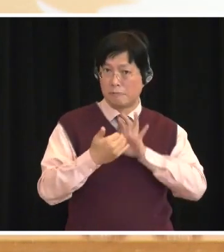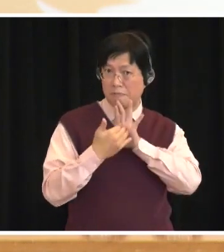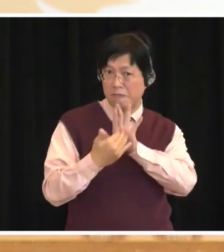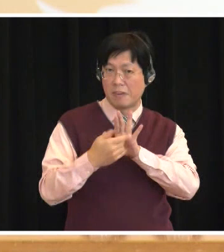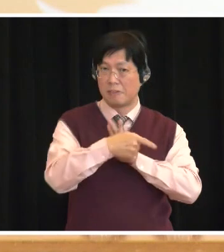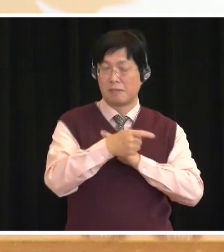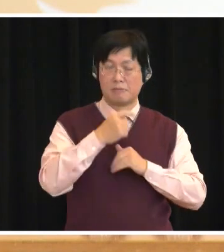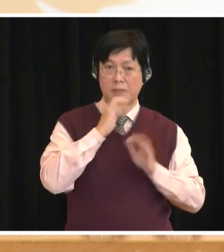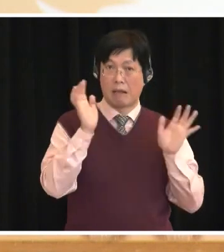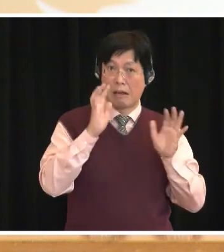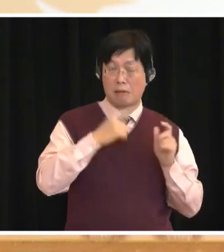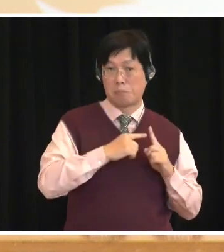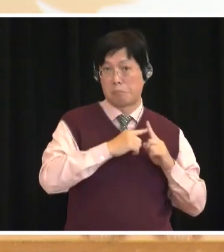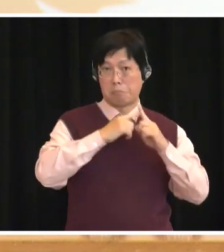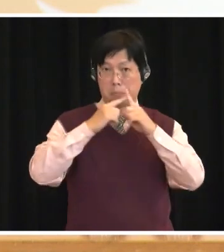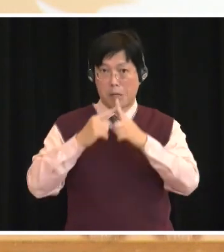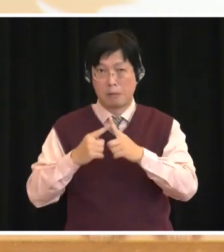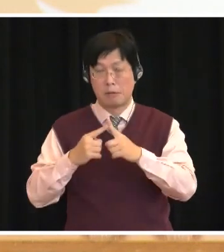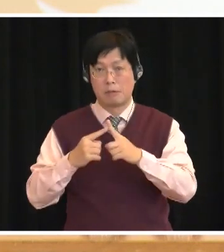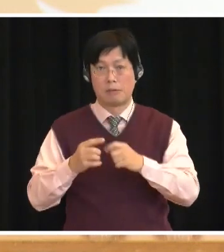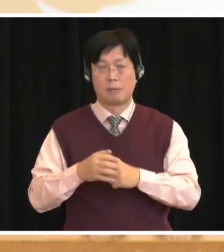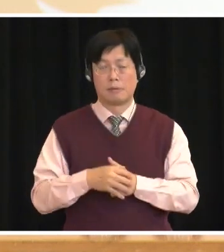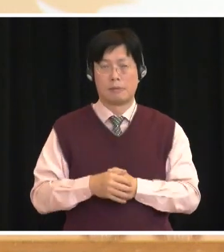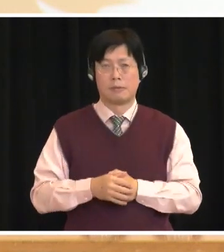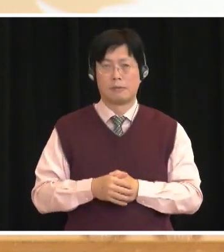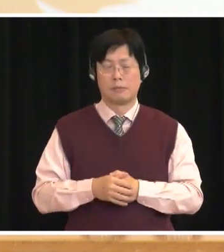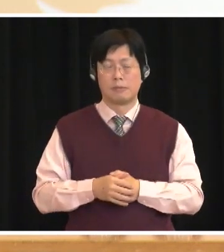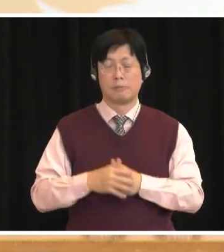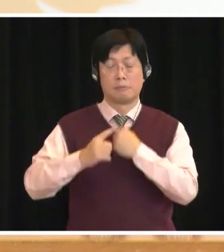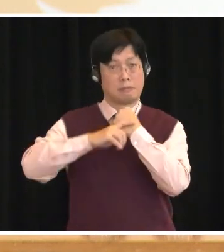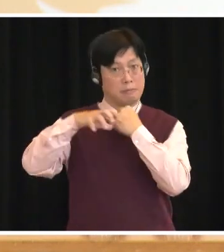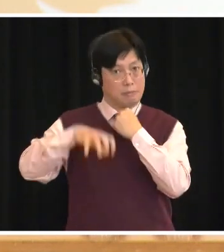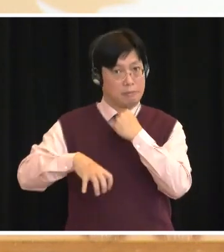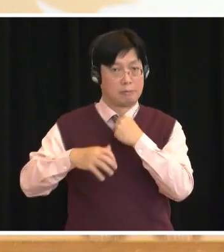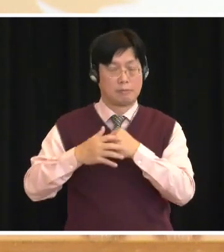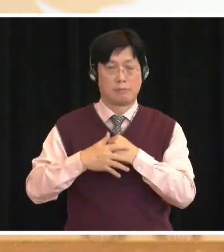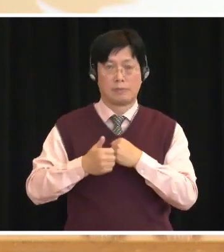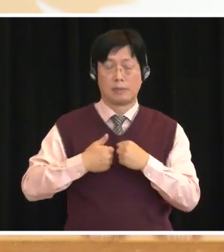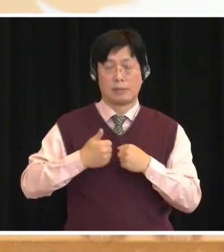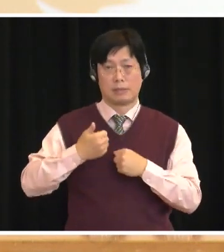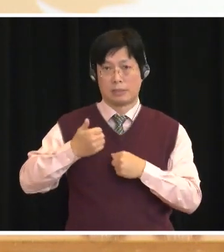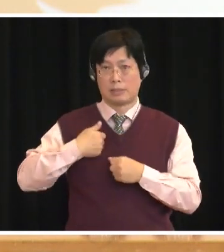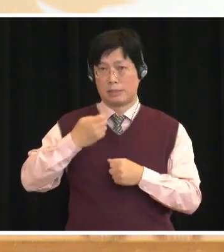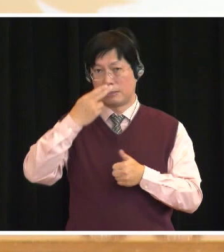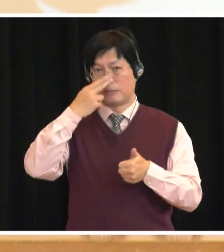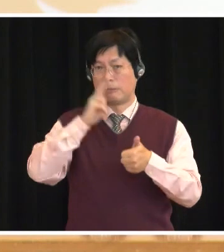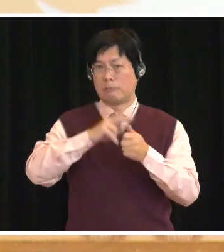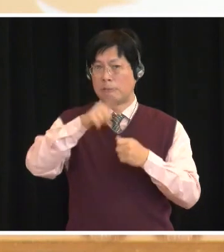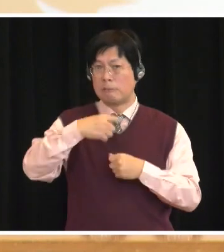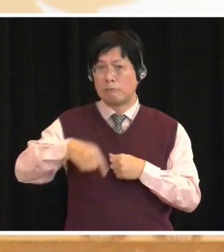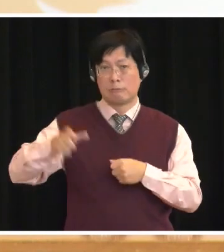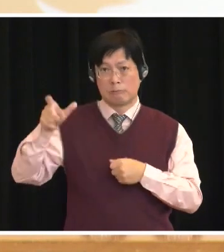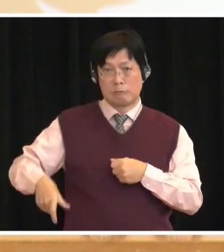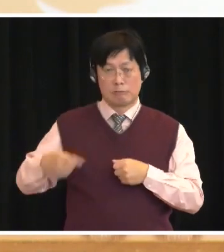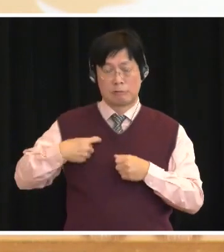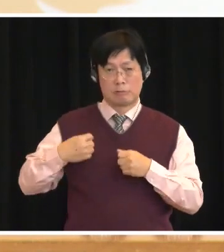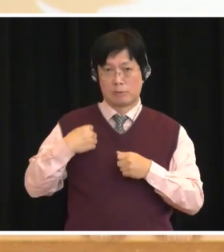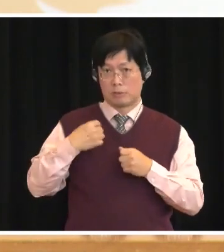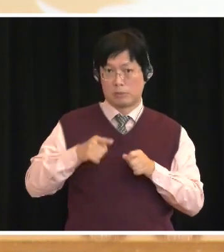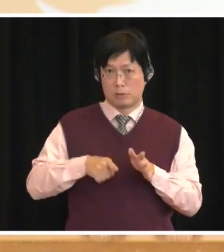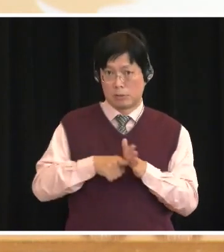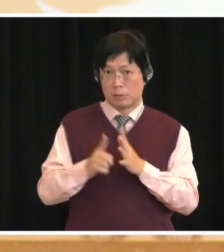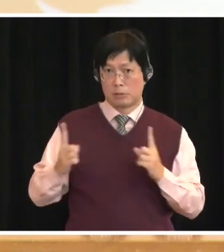perpetrator? Screens in the courtroom, the child in a separate room, assisted by her or